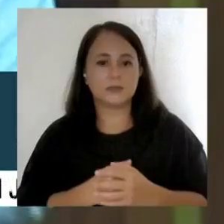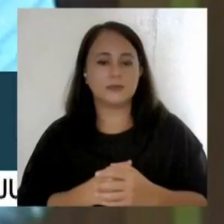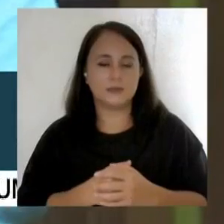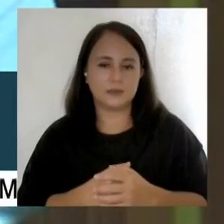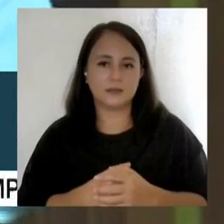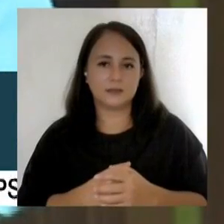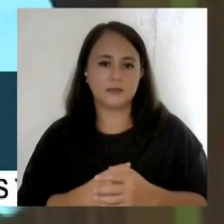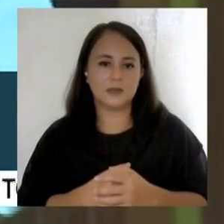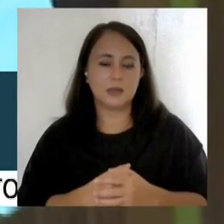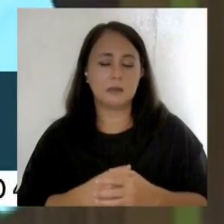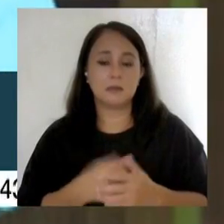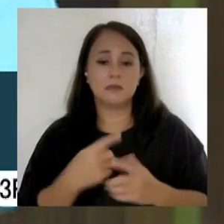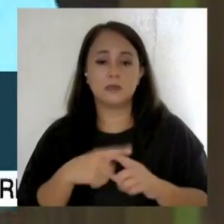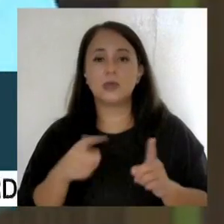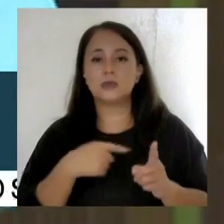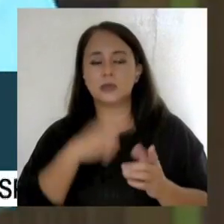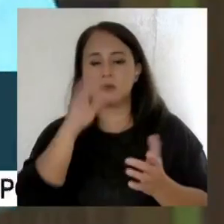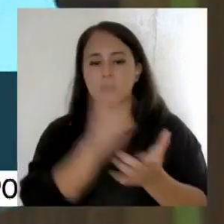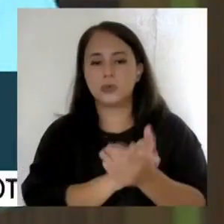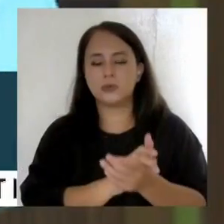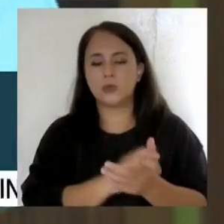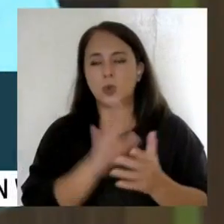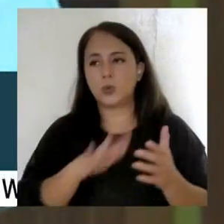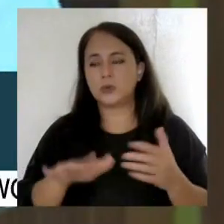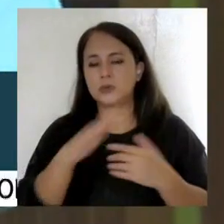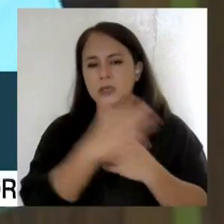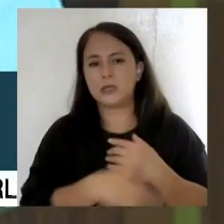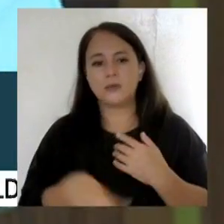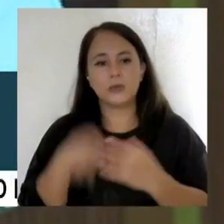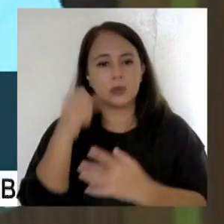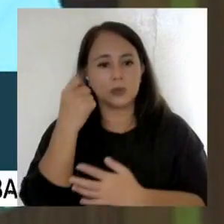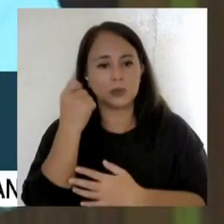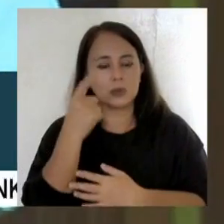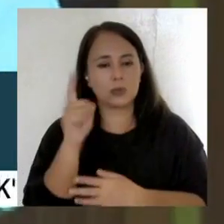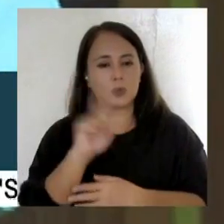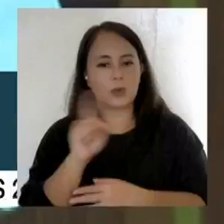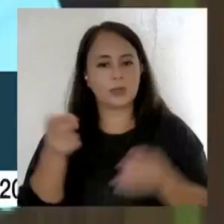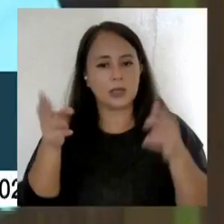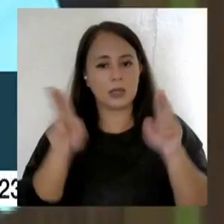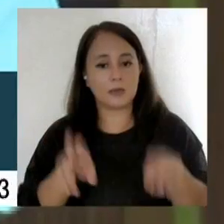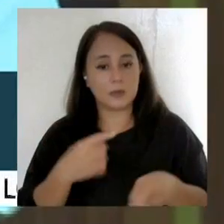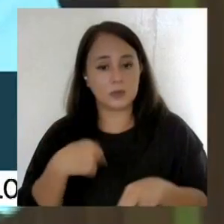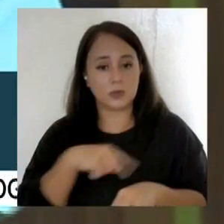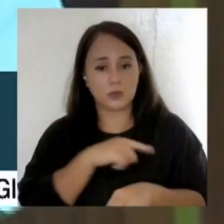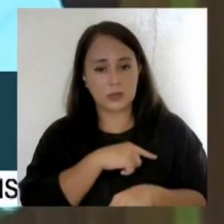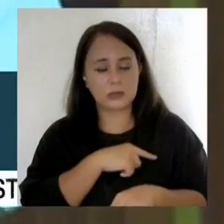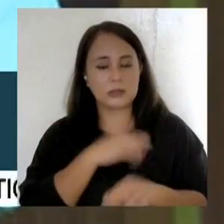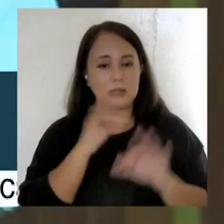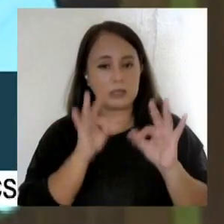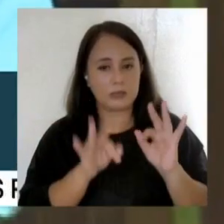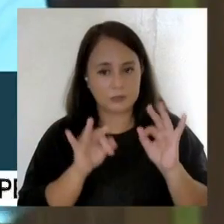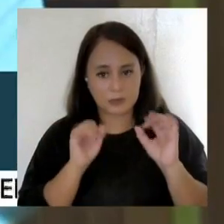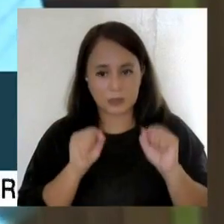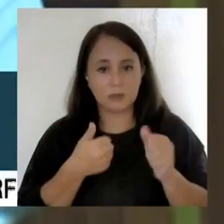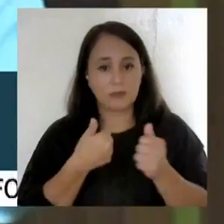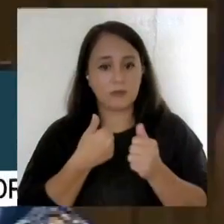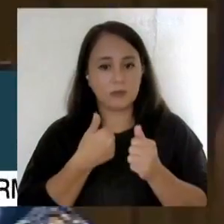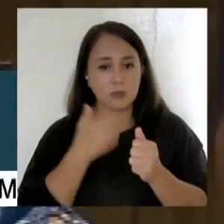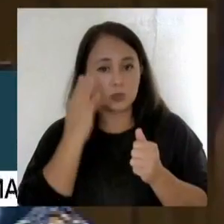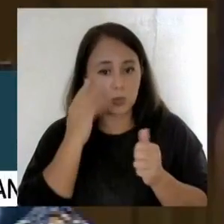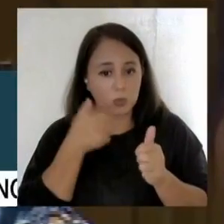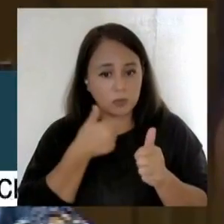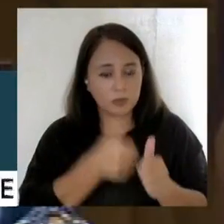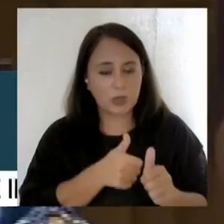I believe the whole nation, if they understand very well what happened to us and if they were able to follow what happened to us in